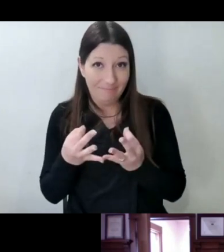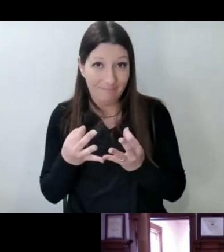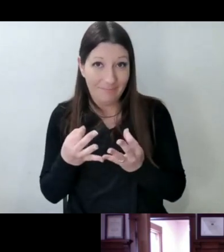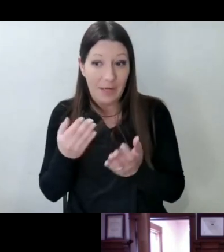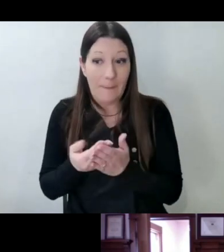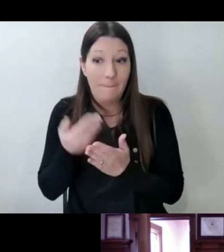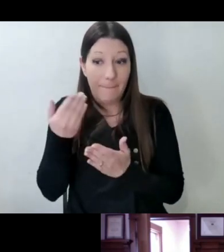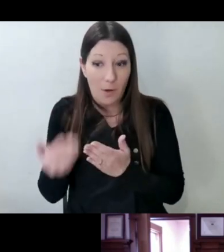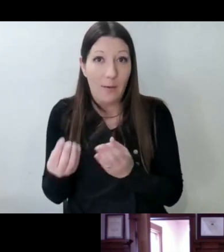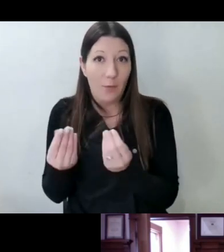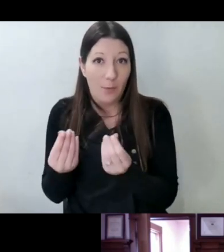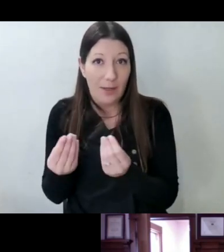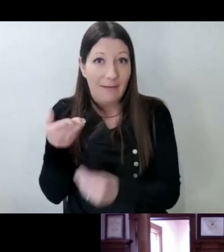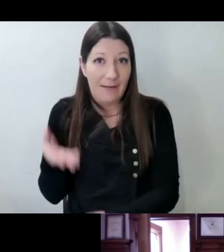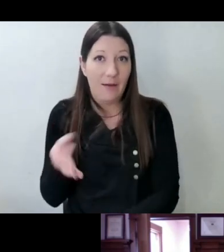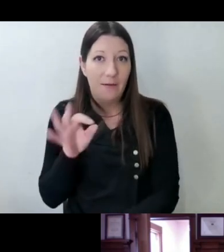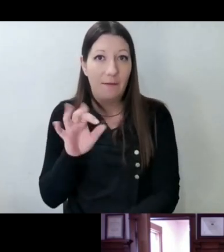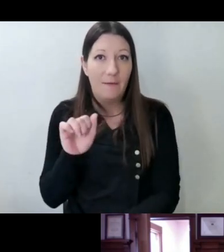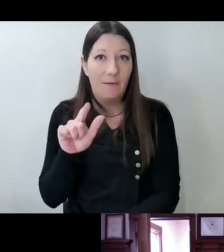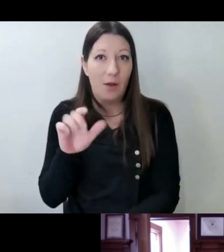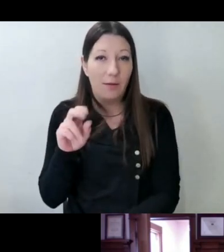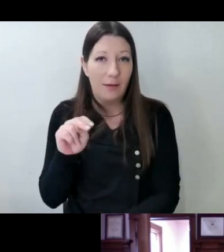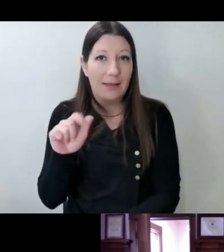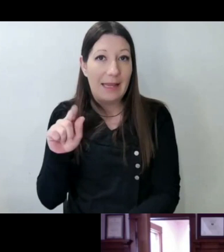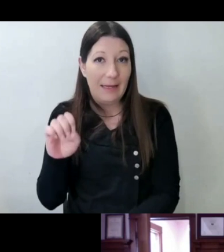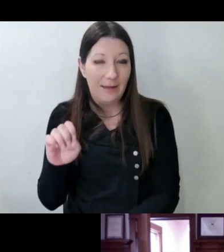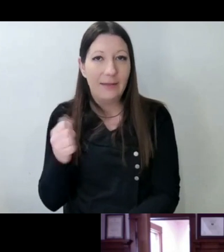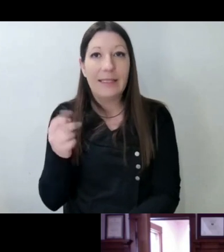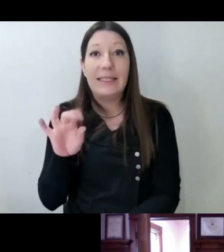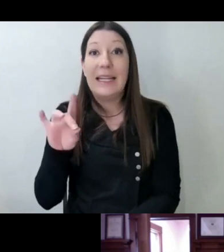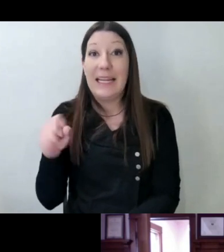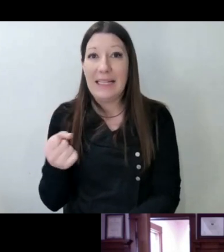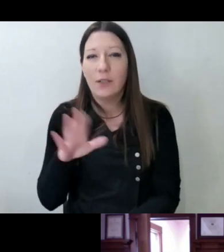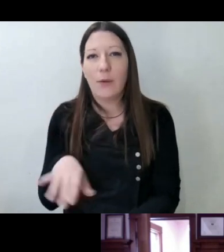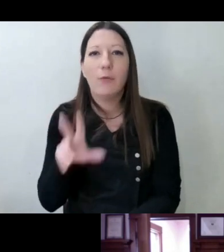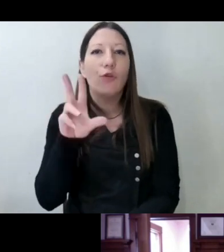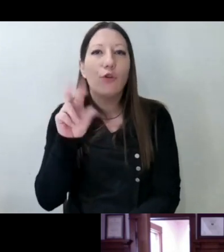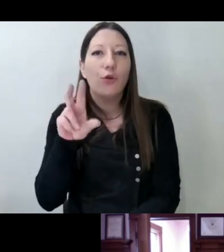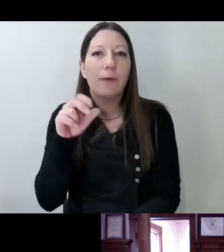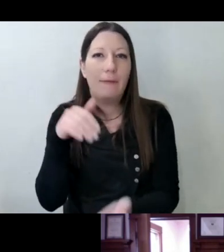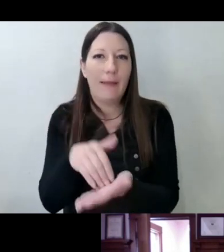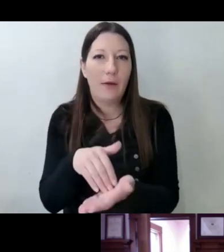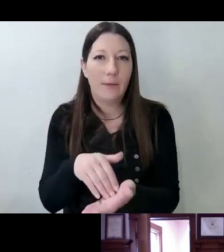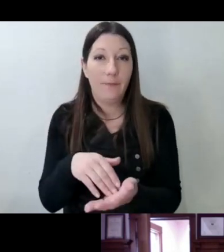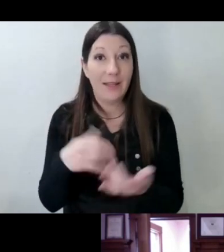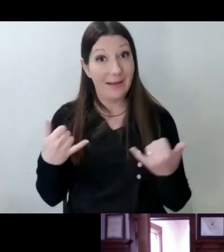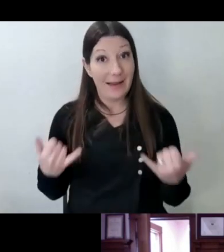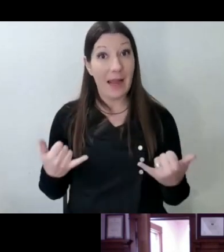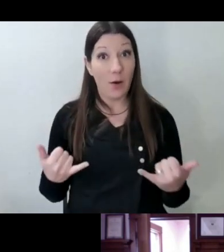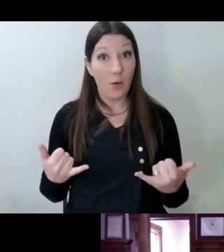Falcon Lake in the 80s for like around $30,000. Today, a property, like an equivalent property, is going for close to $2